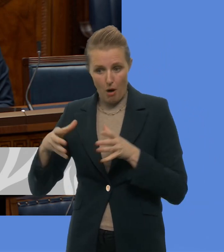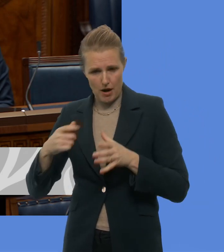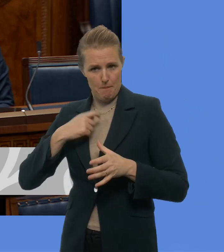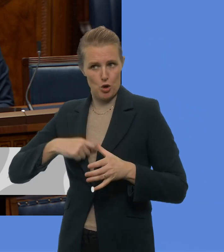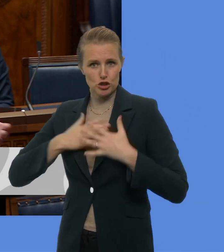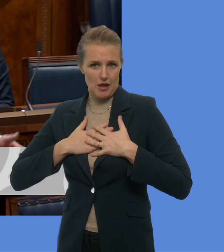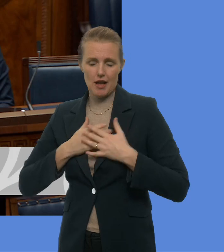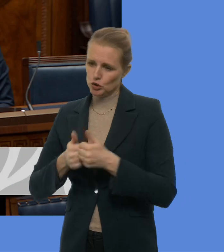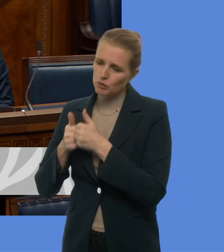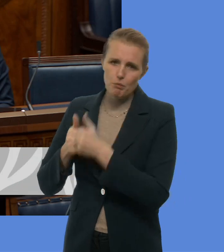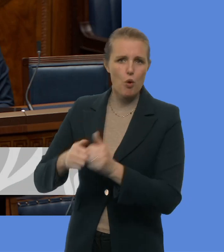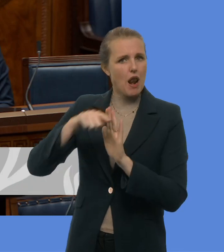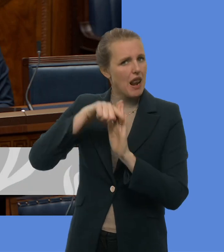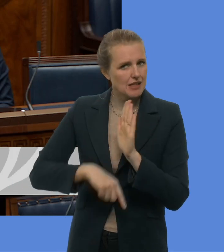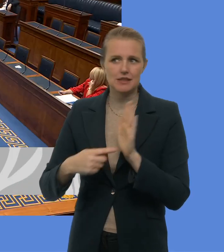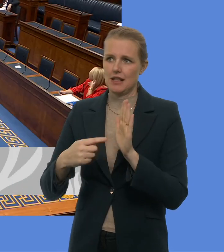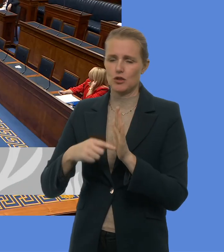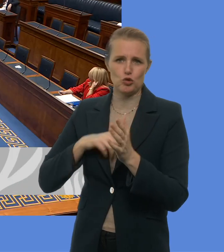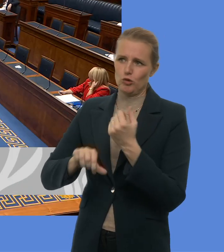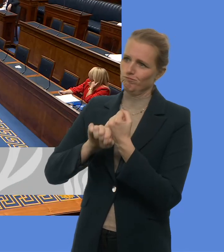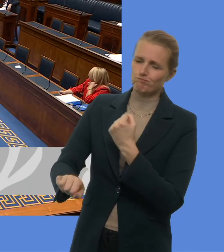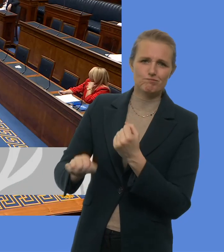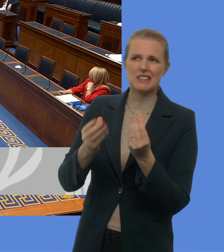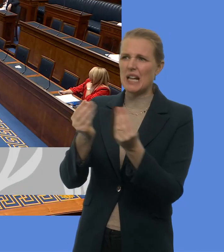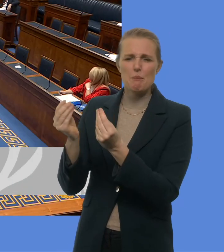supportive of the sort of legislation the member suggests.